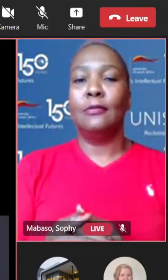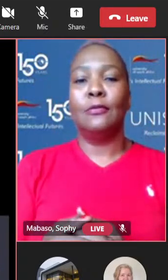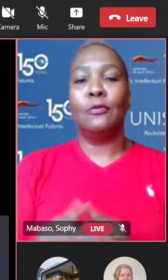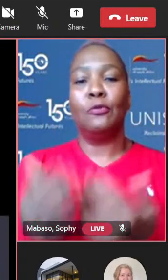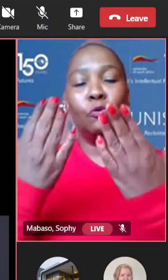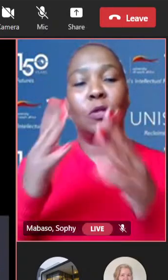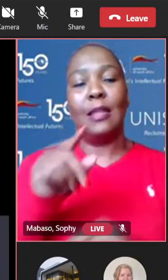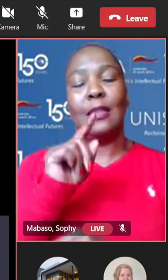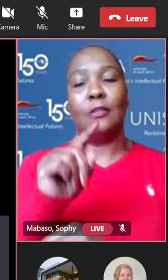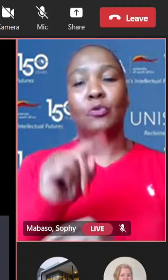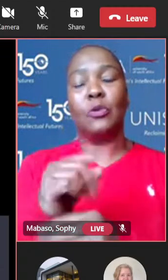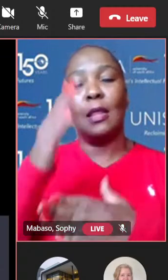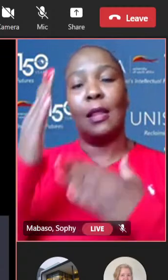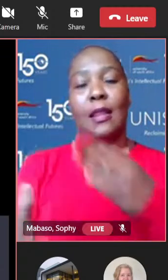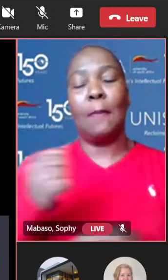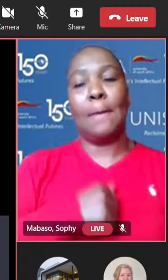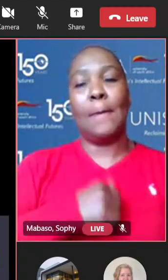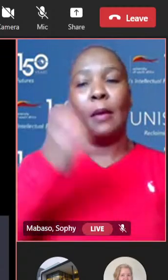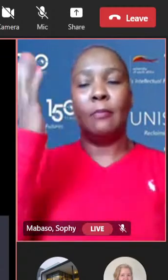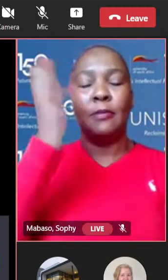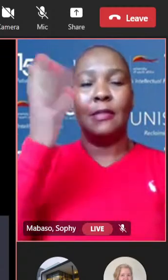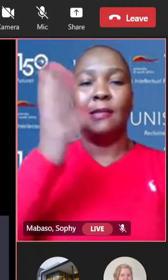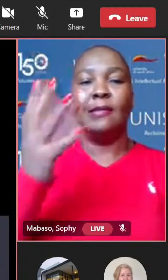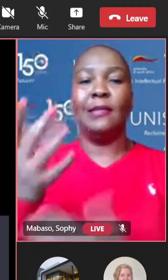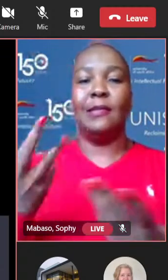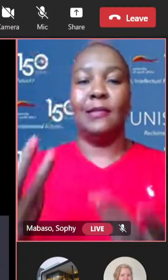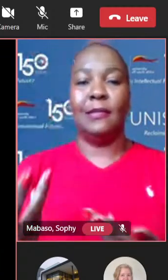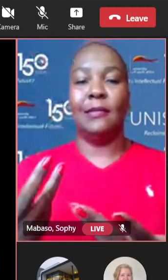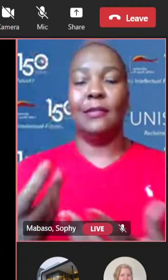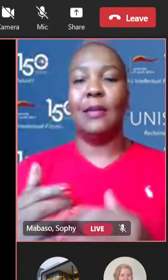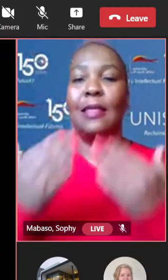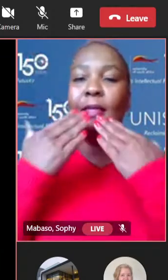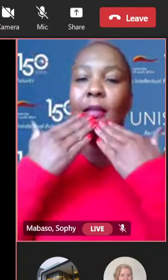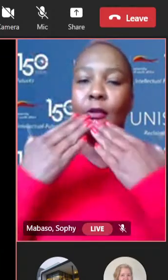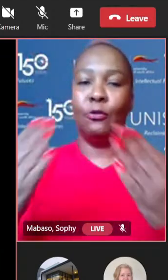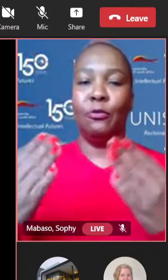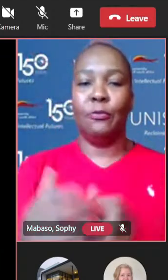end of my presentation. Thank you.